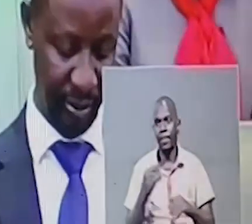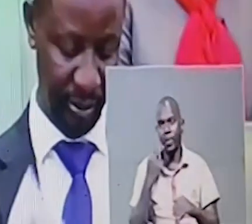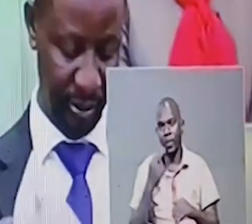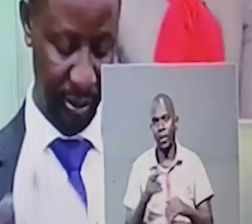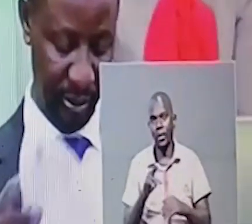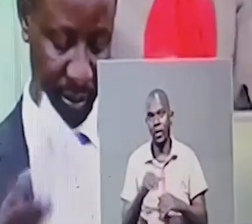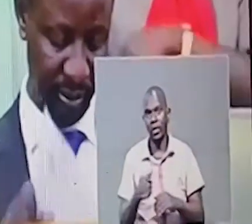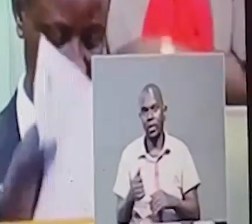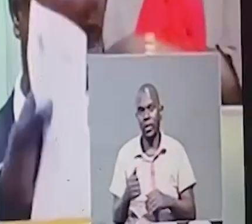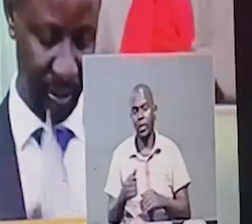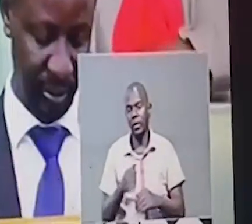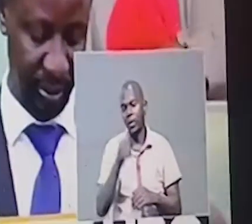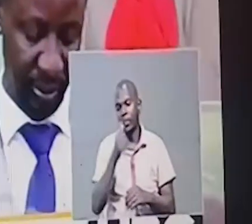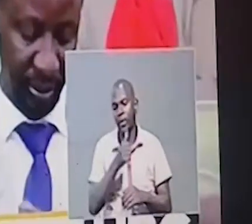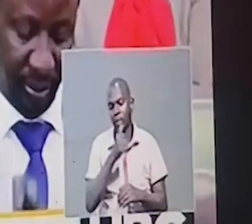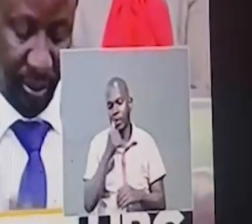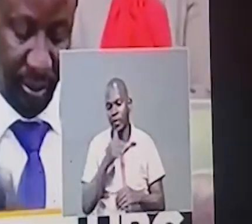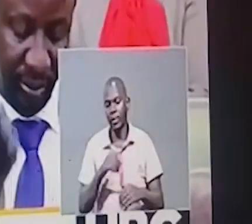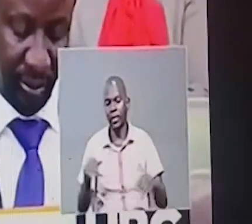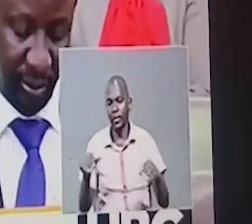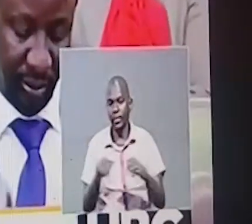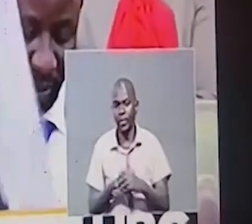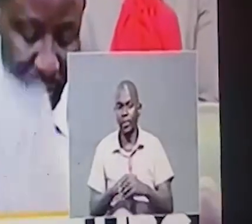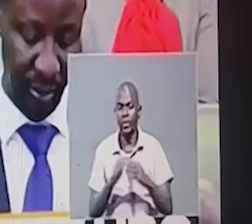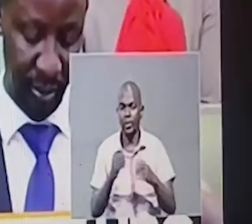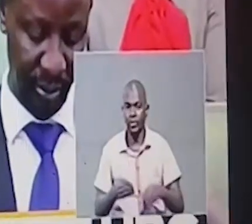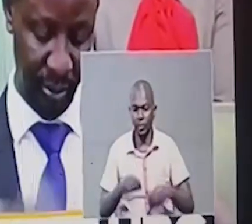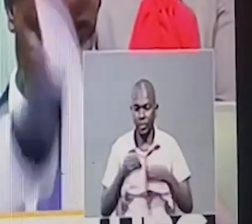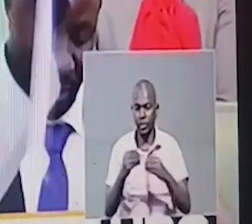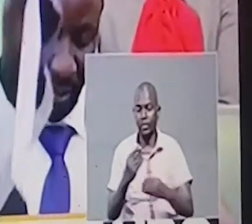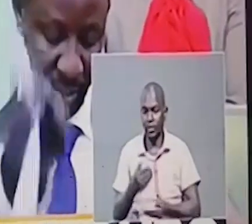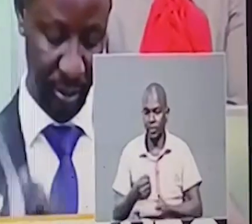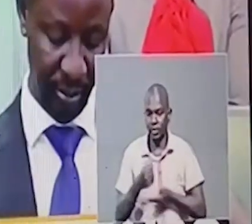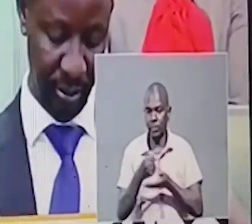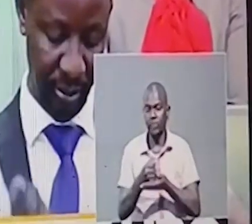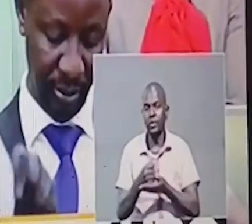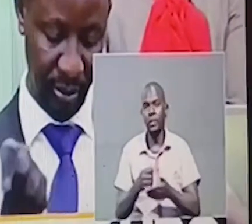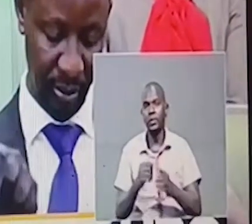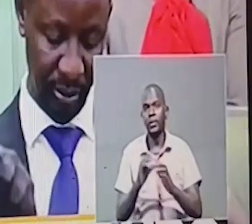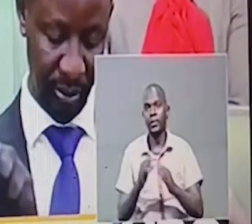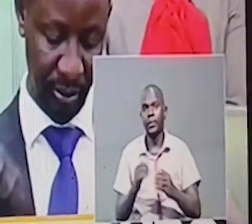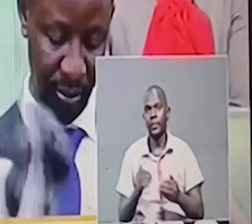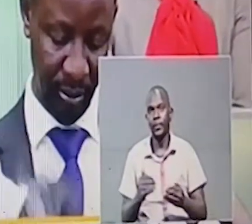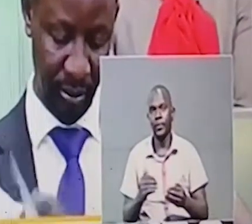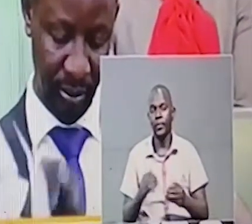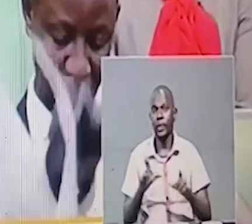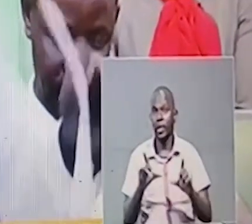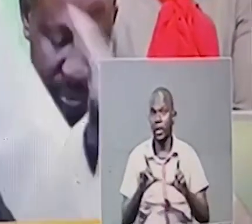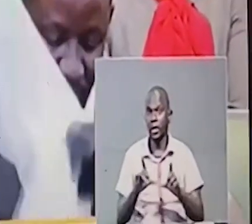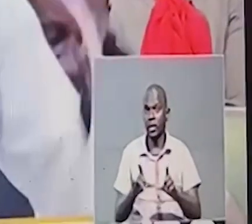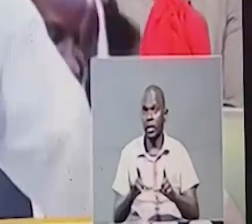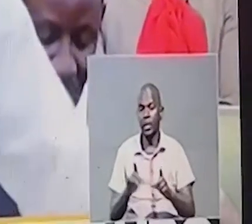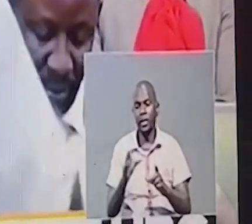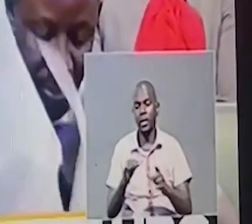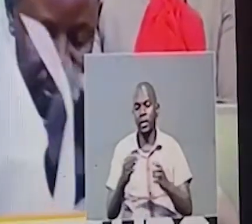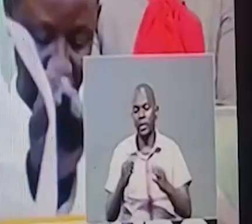Another private member been provided with assistance, been provided with the certificates,